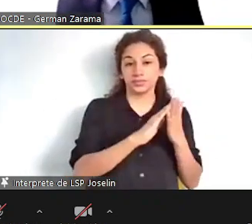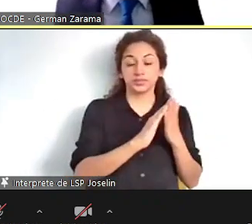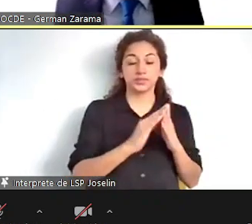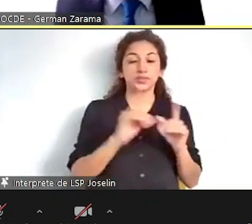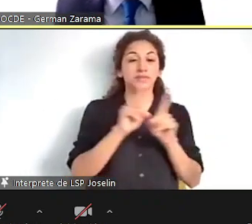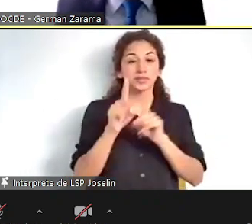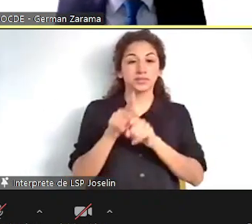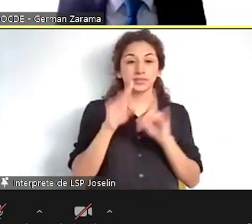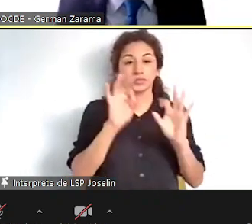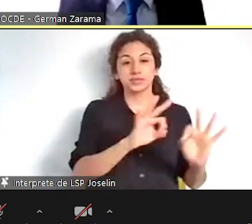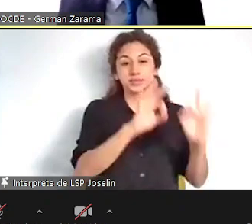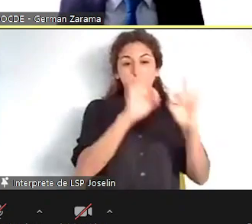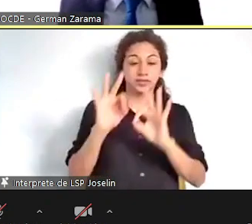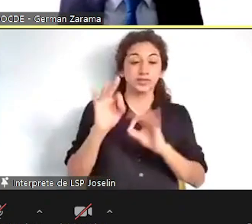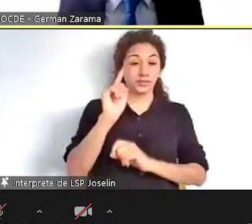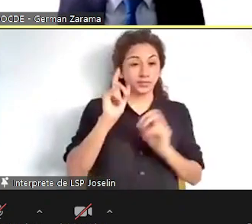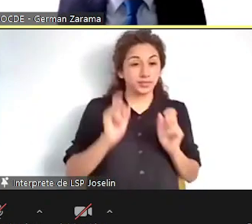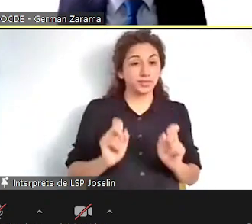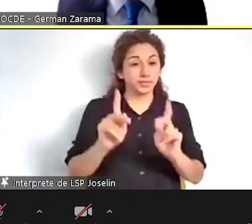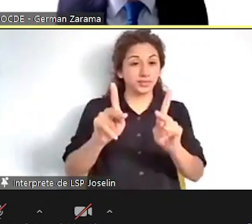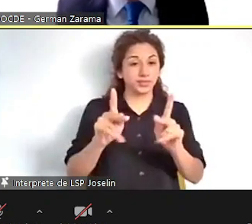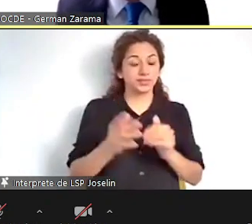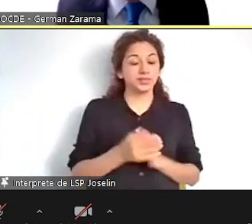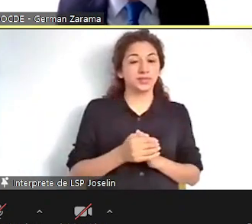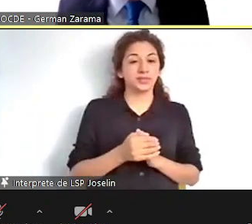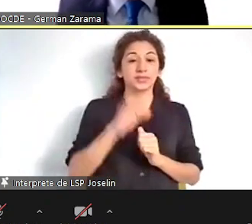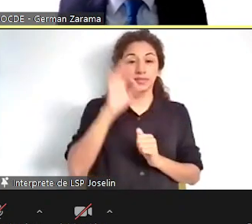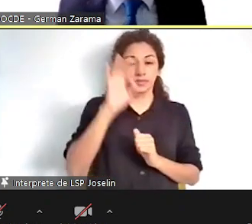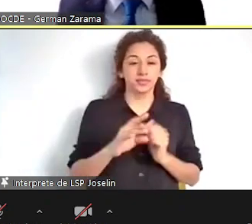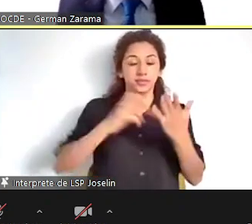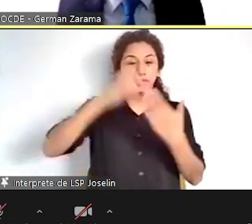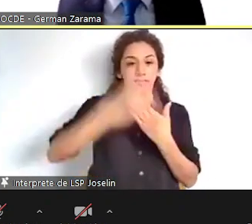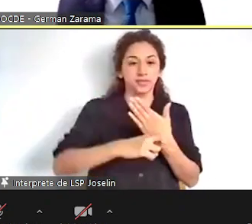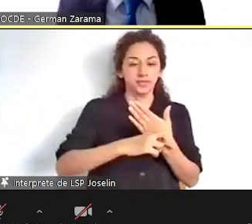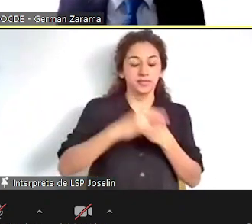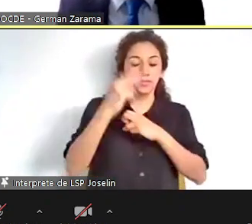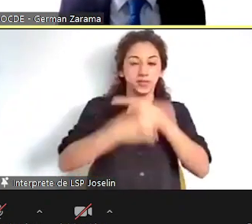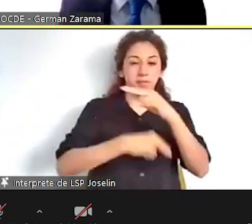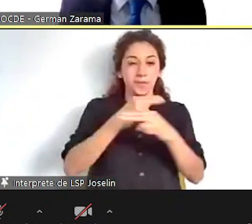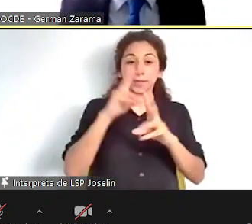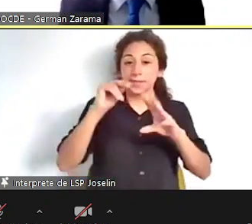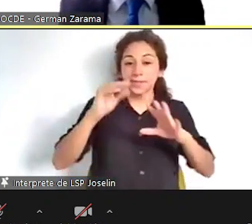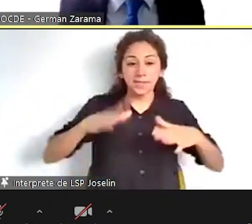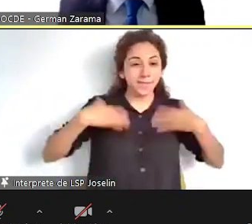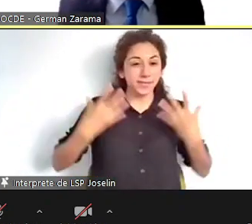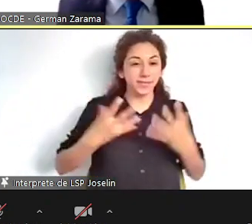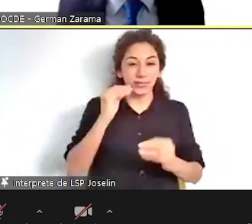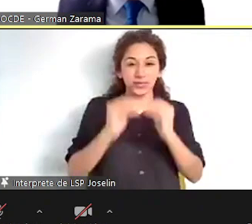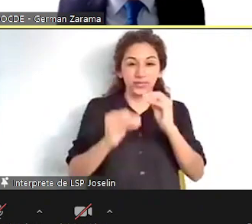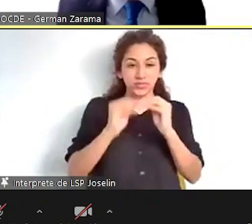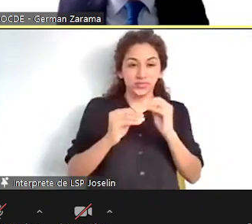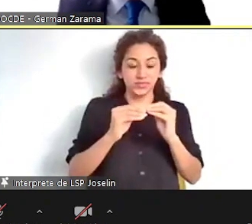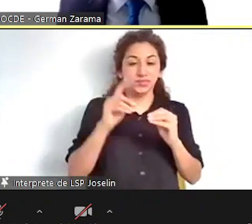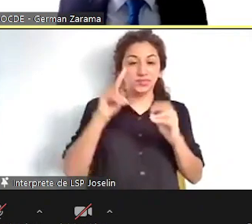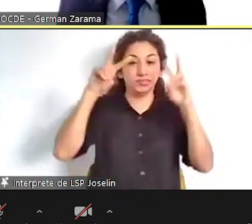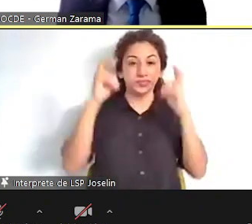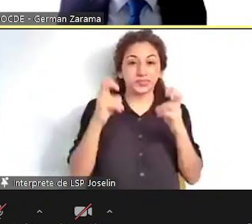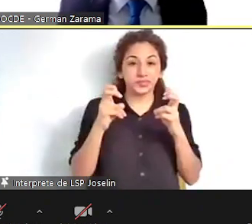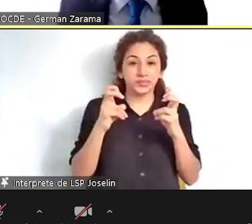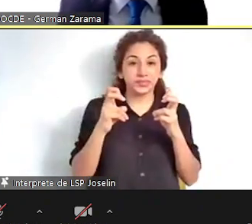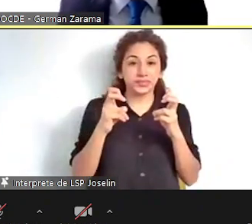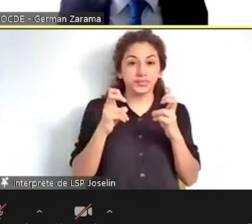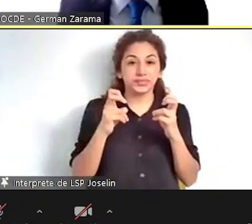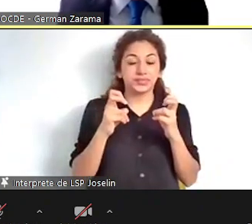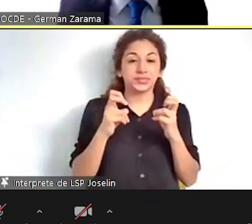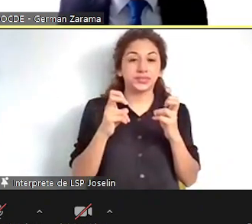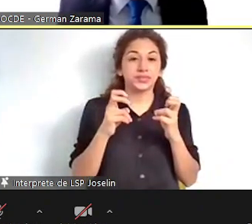populations and it represents a challenge but ultimately an opportunity because this national action plan is not